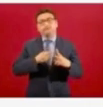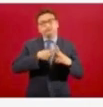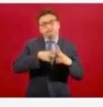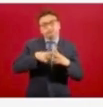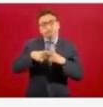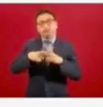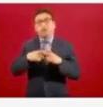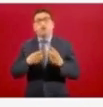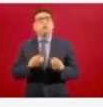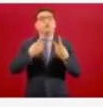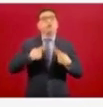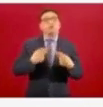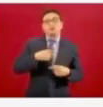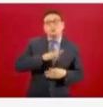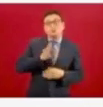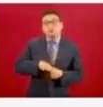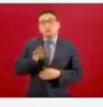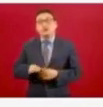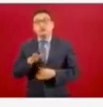explained.